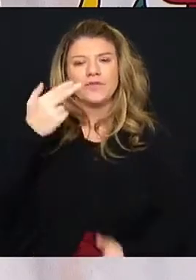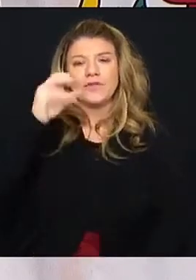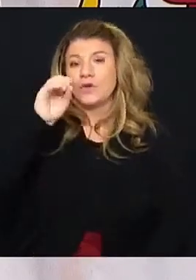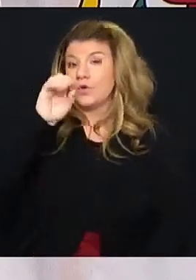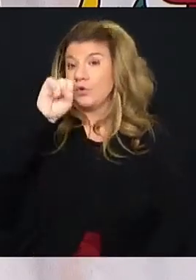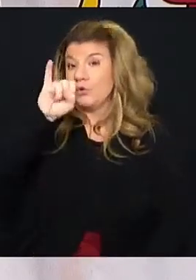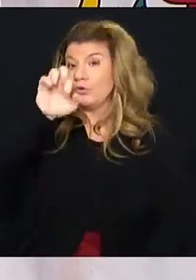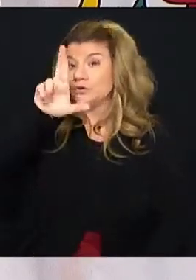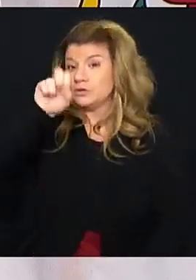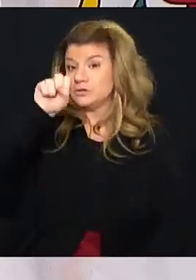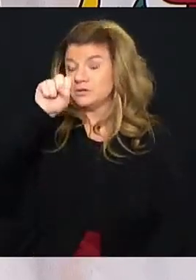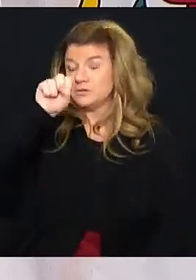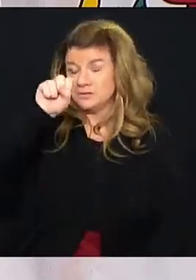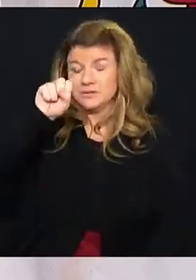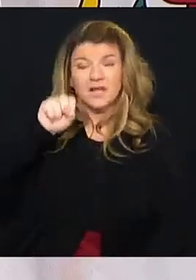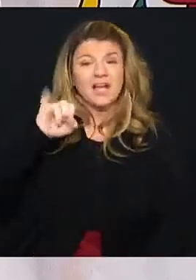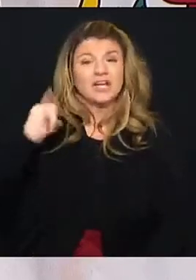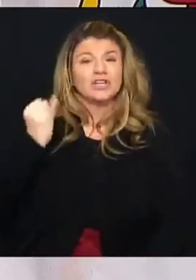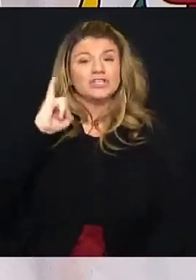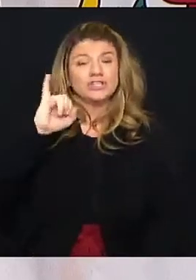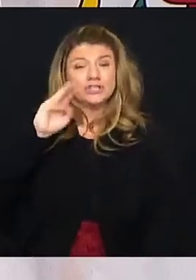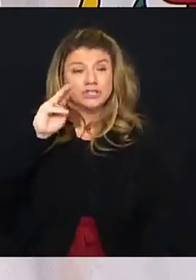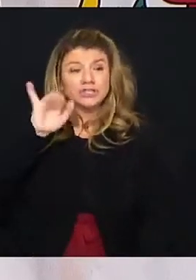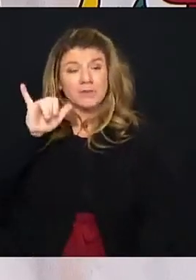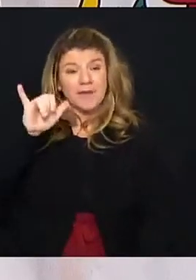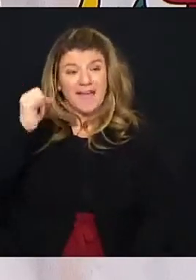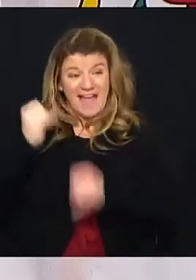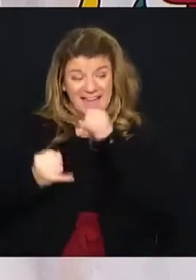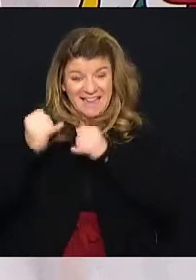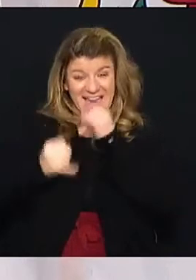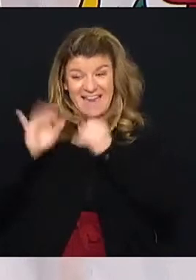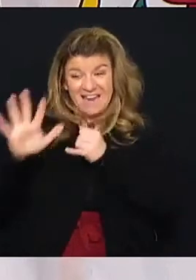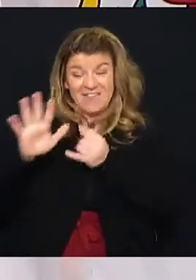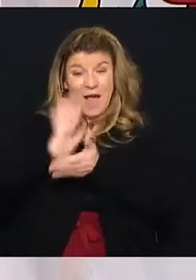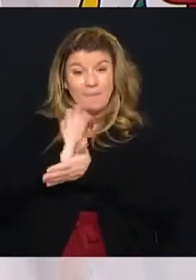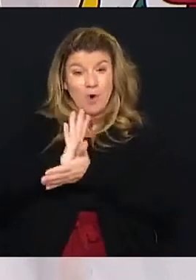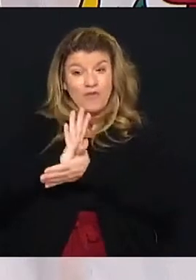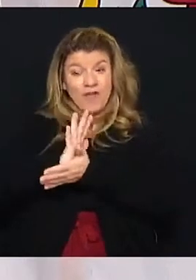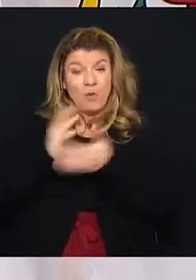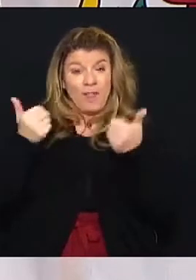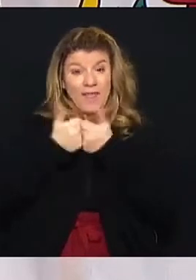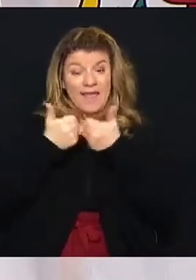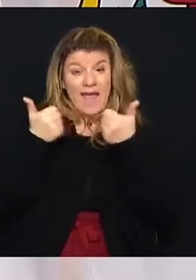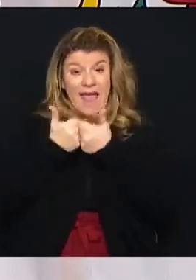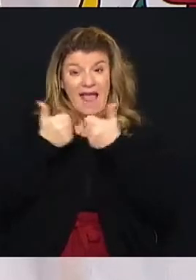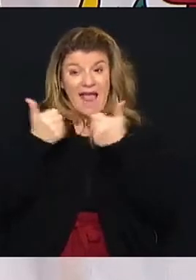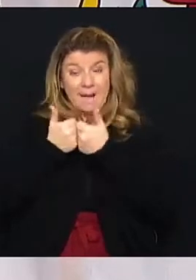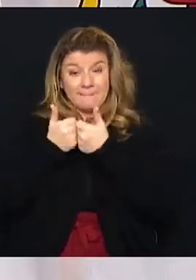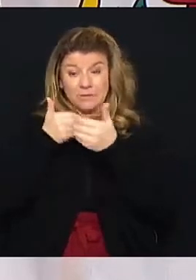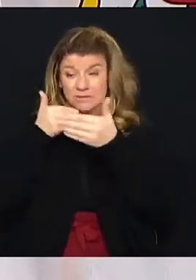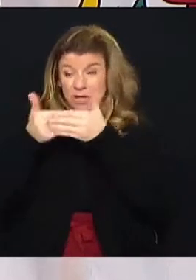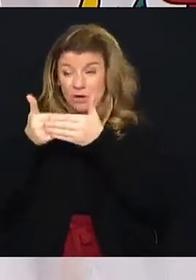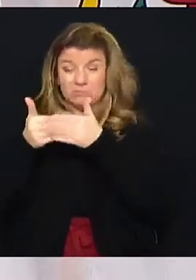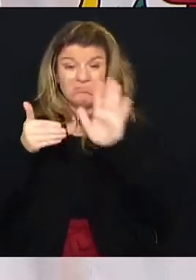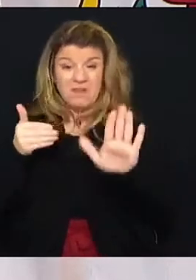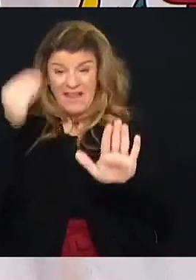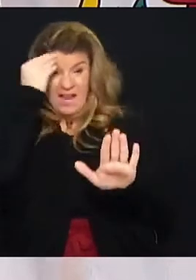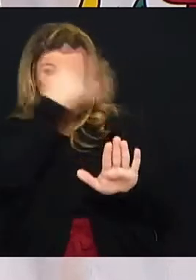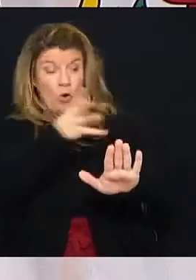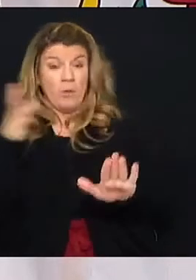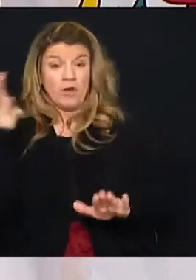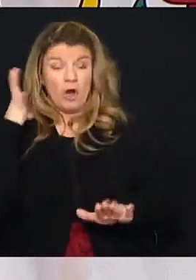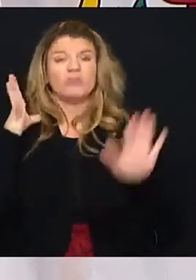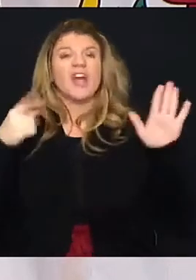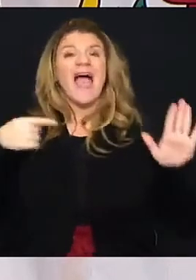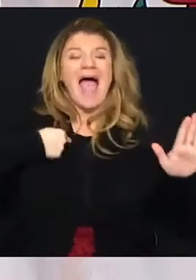Jimmy, at the end of the movie, when the game was on the line, he said, I'll make it, coach. You know,